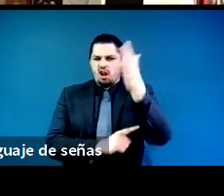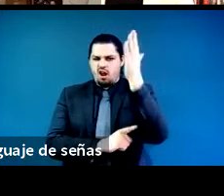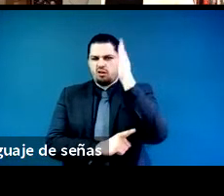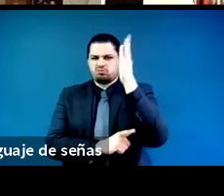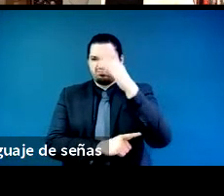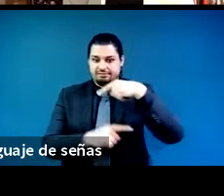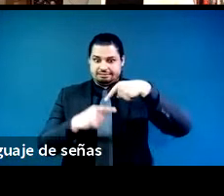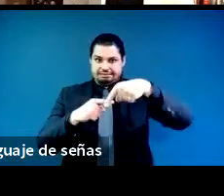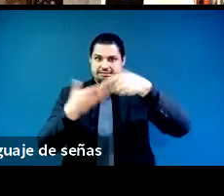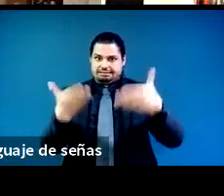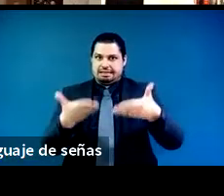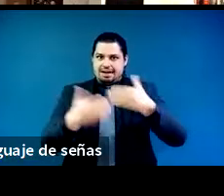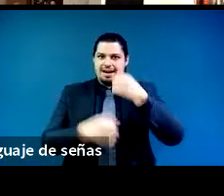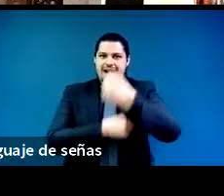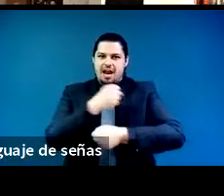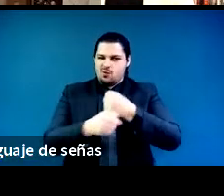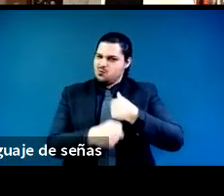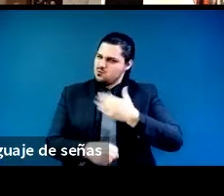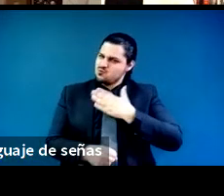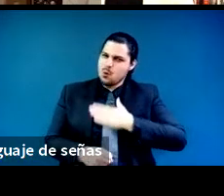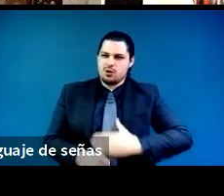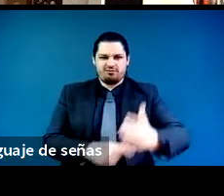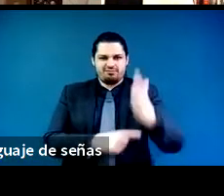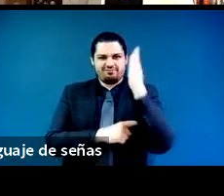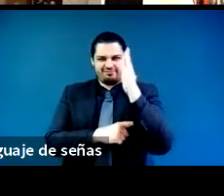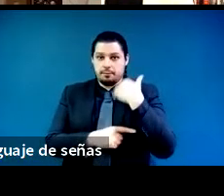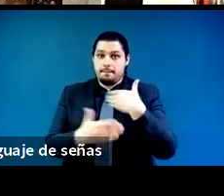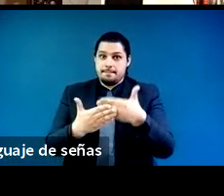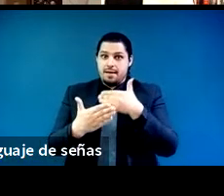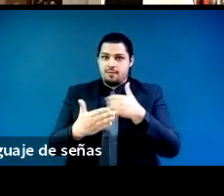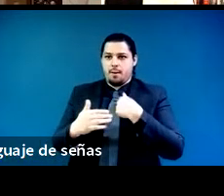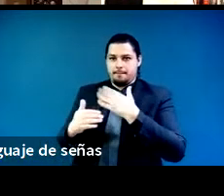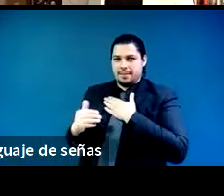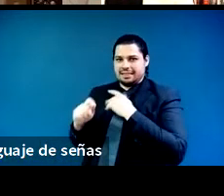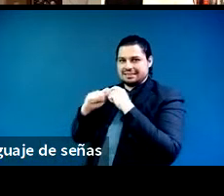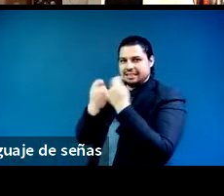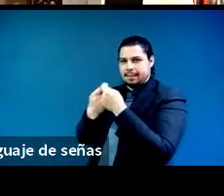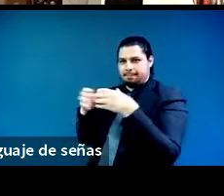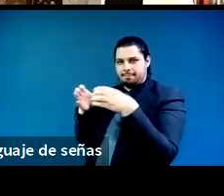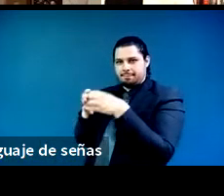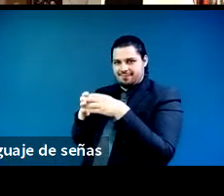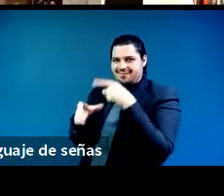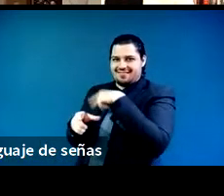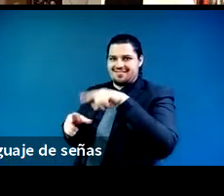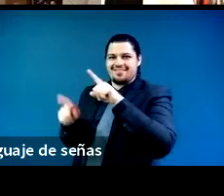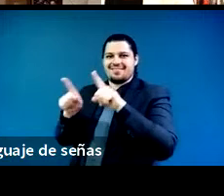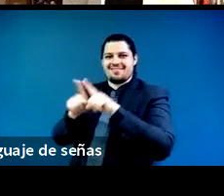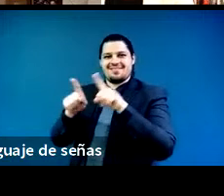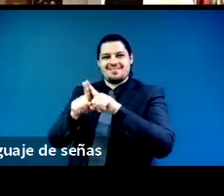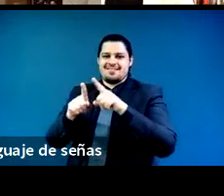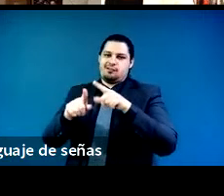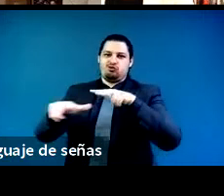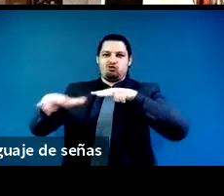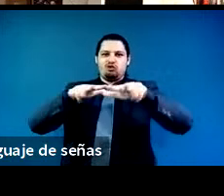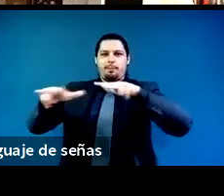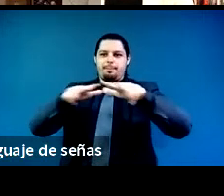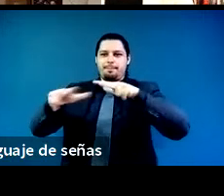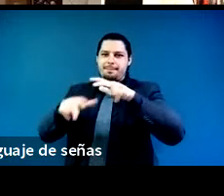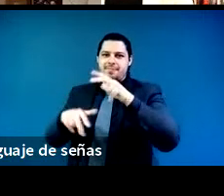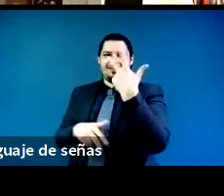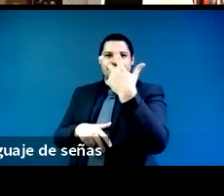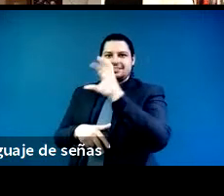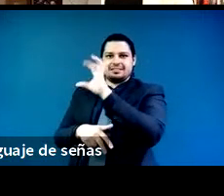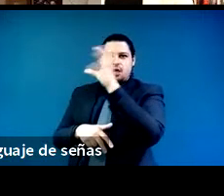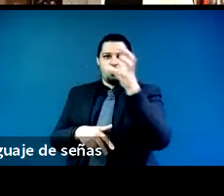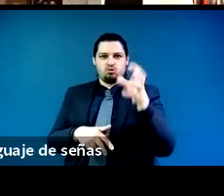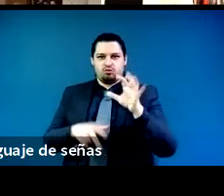countries to see what steps we can be taking as a coalition to shine a light on these issues through the various platforms that we